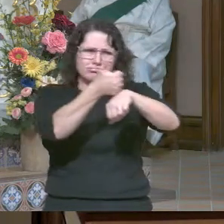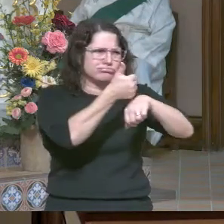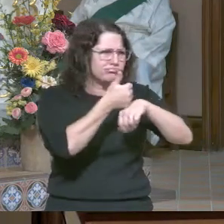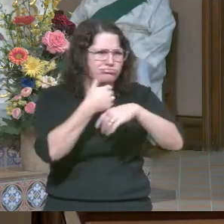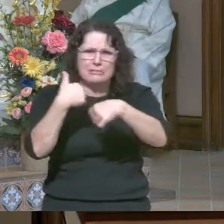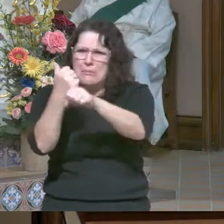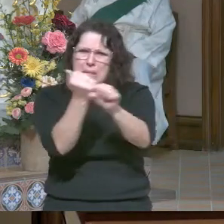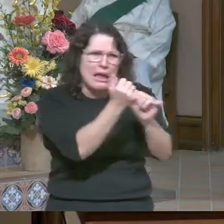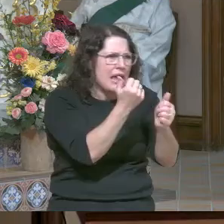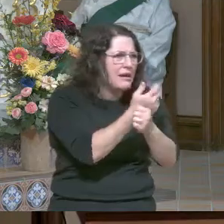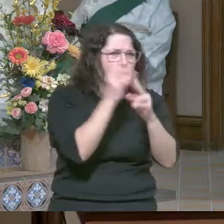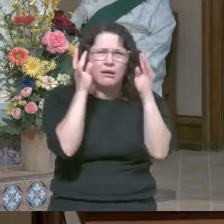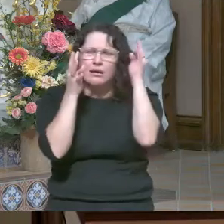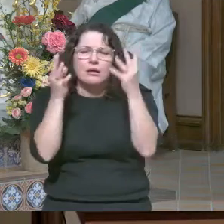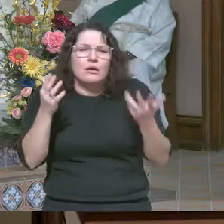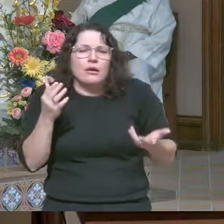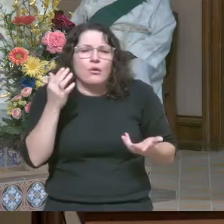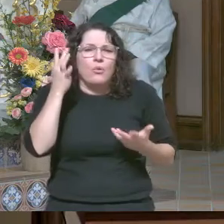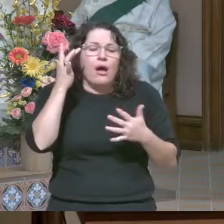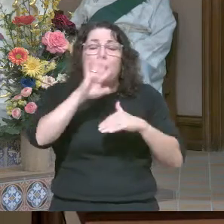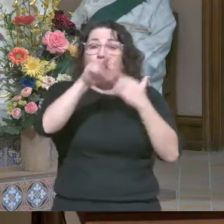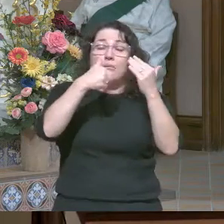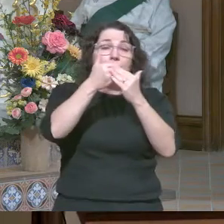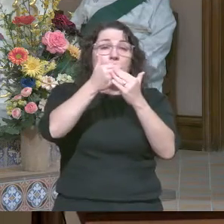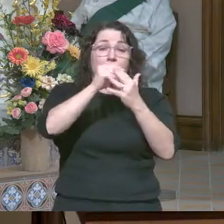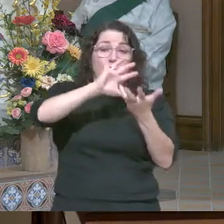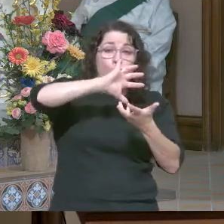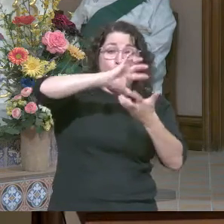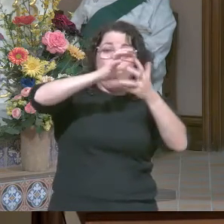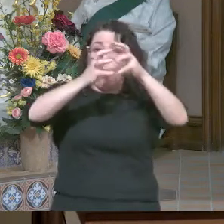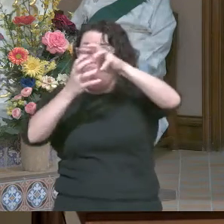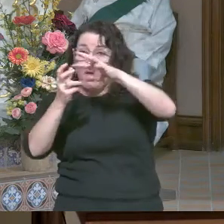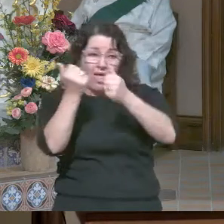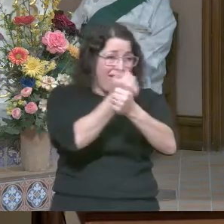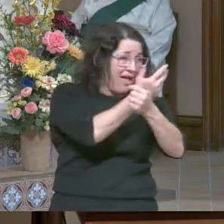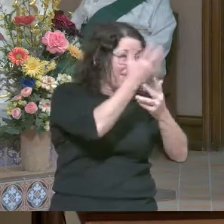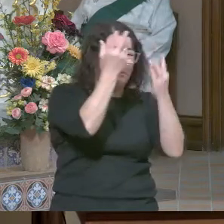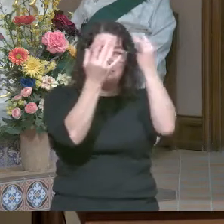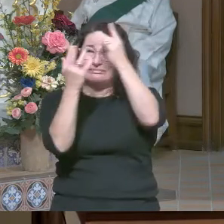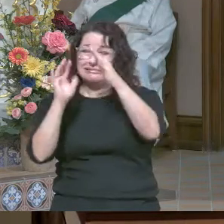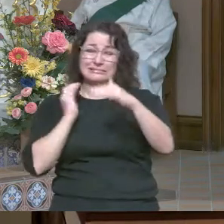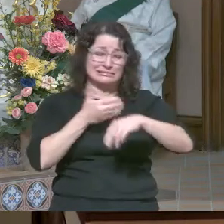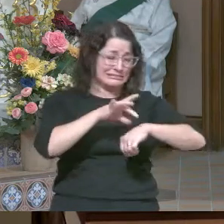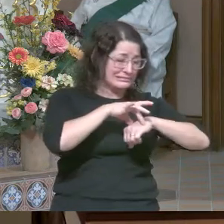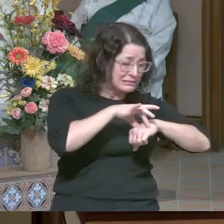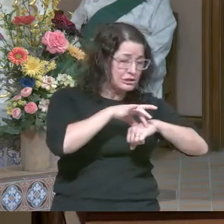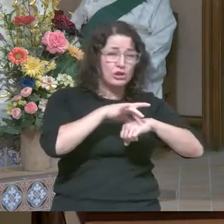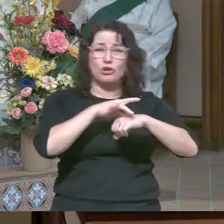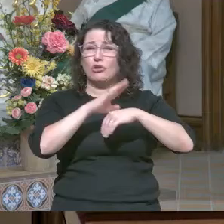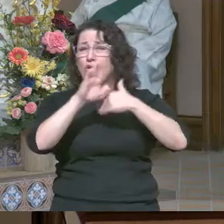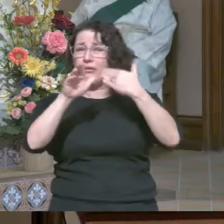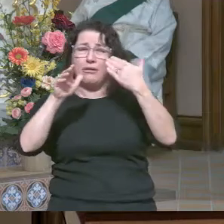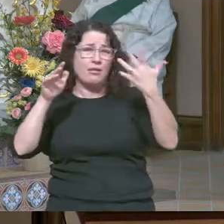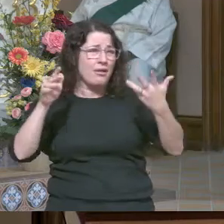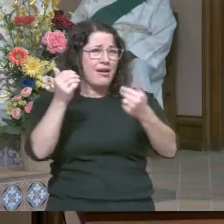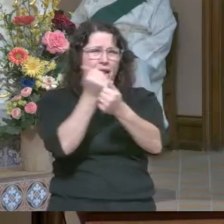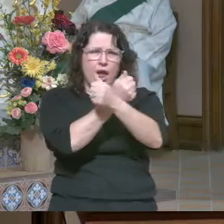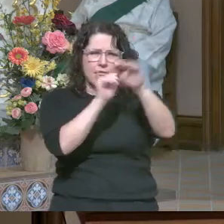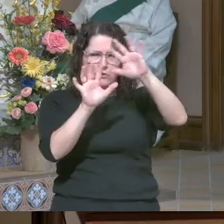And we look at the great order of the universe and the solar system and our planet Earth and